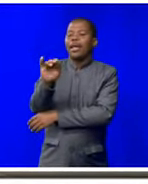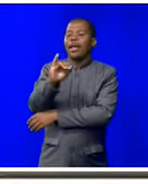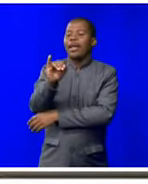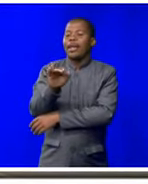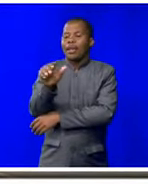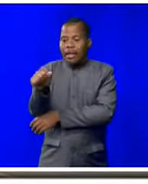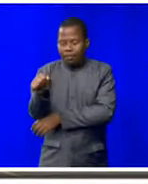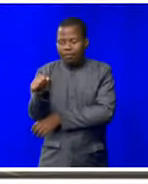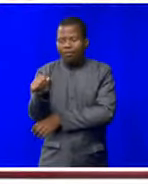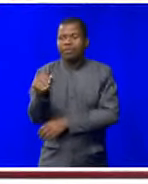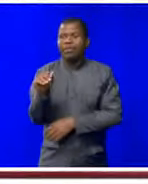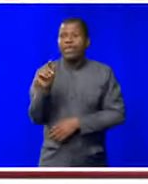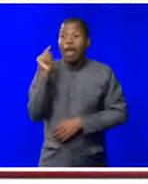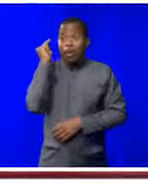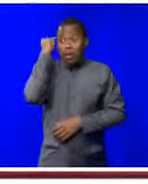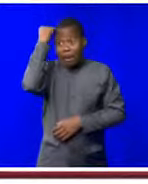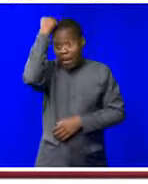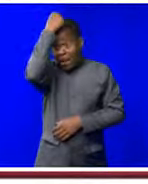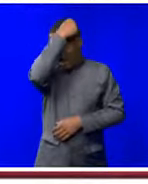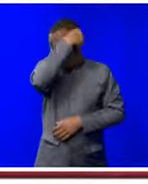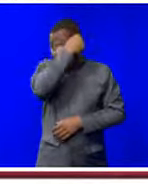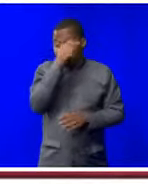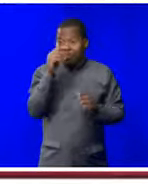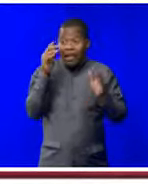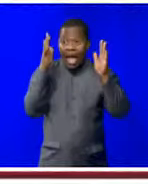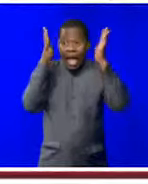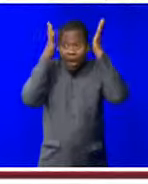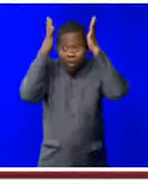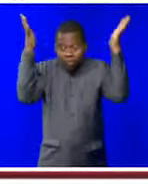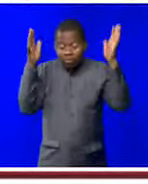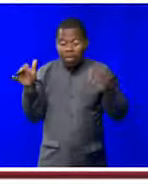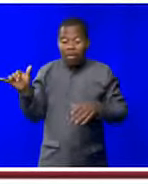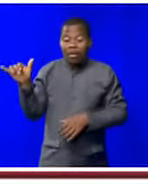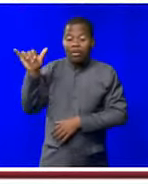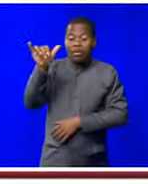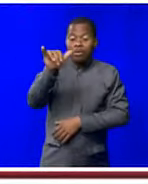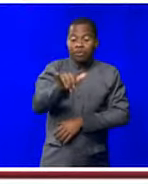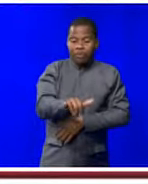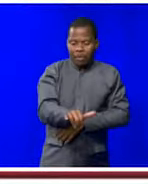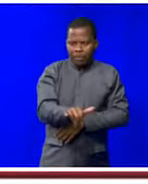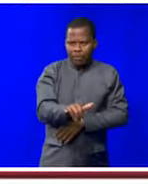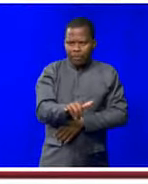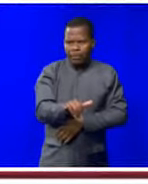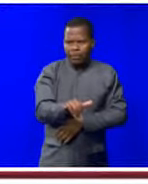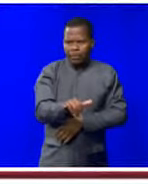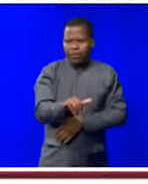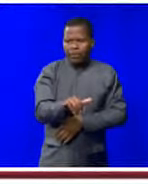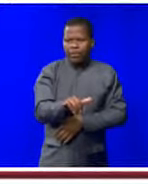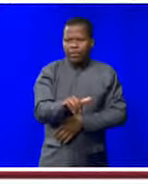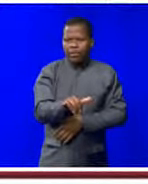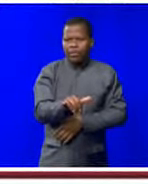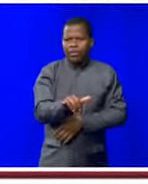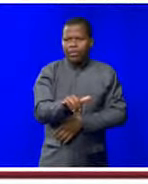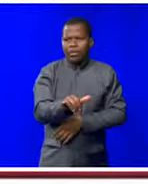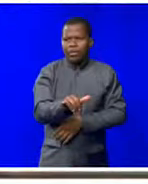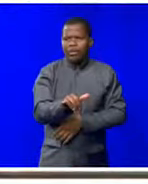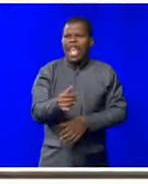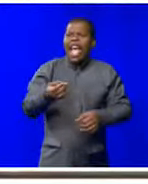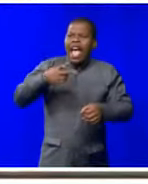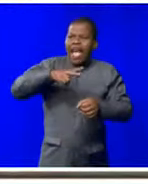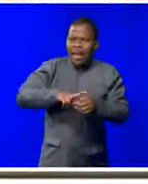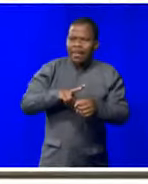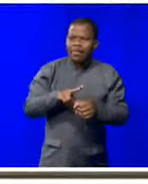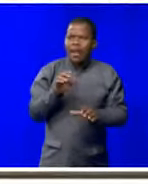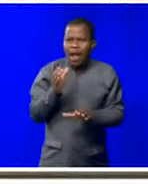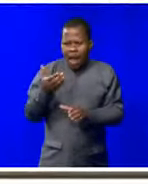His Majesty the King jetted back into the country after concluding his working trip to the United Kingdom, where he witnessed the